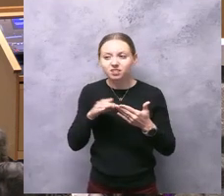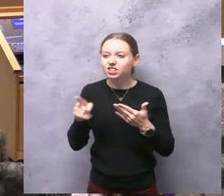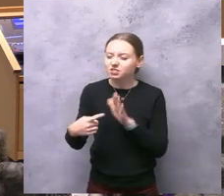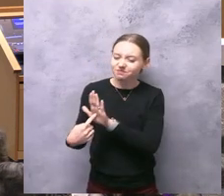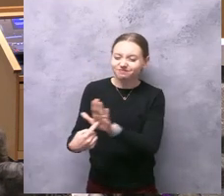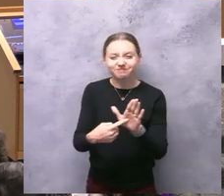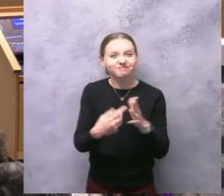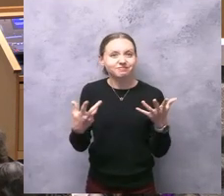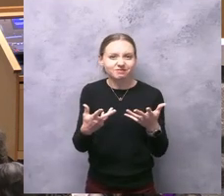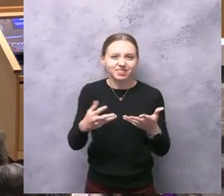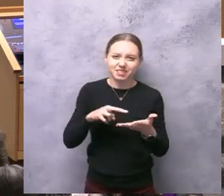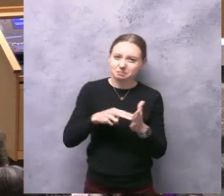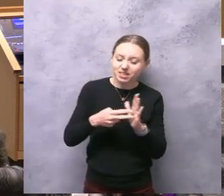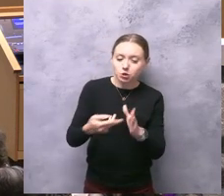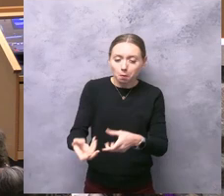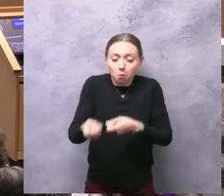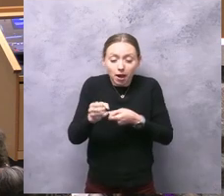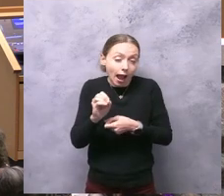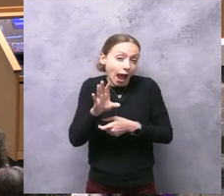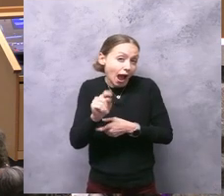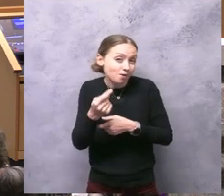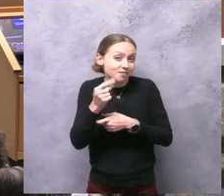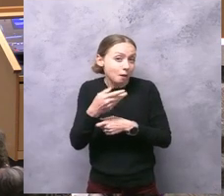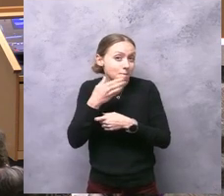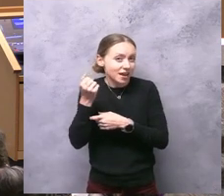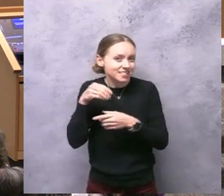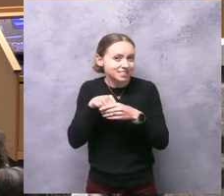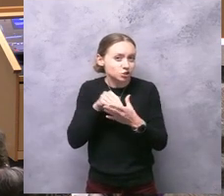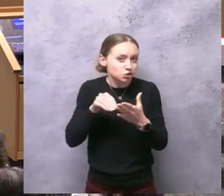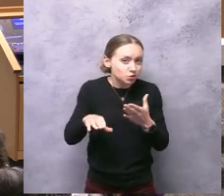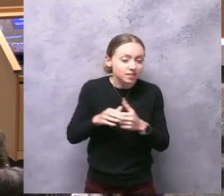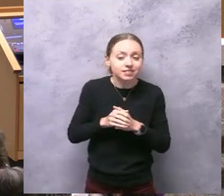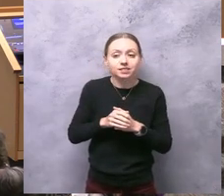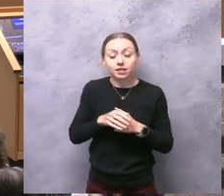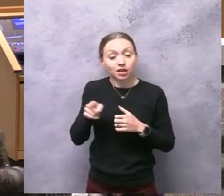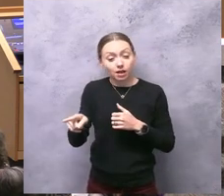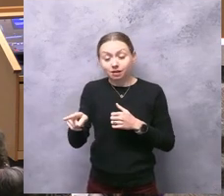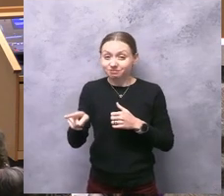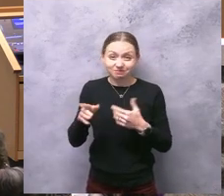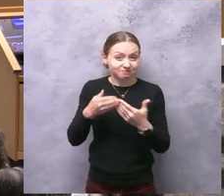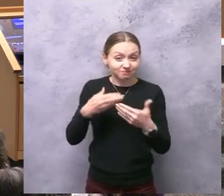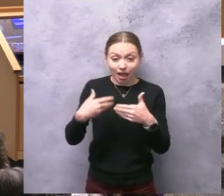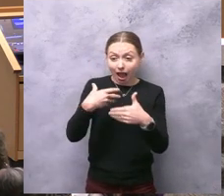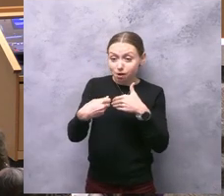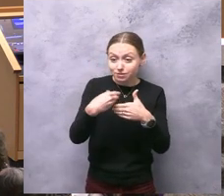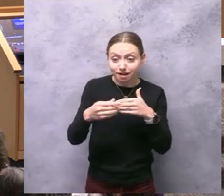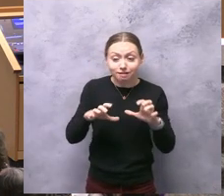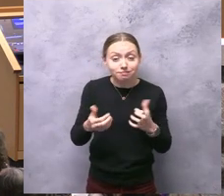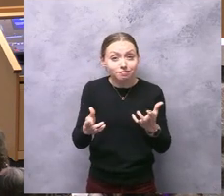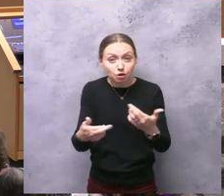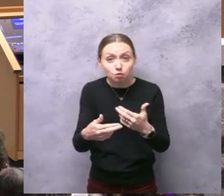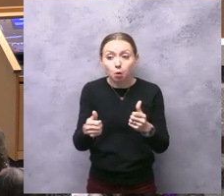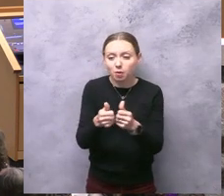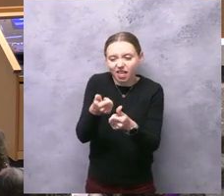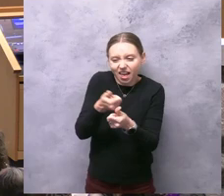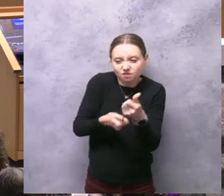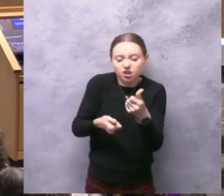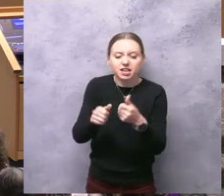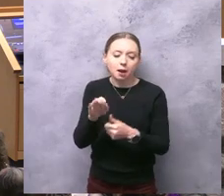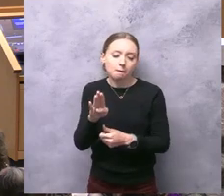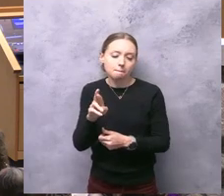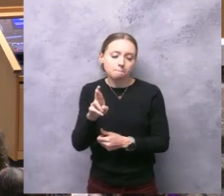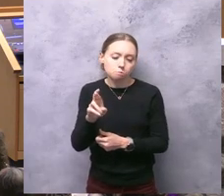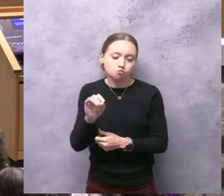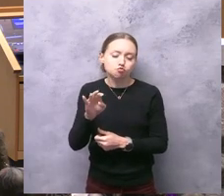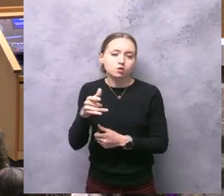Her unwavering dedication to our students extends beyond the confines of our classroom. With every Bring Out the Best lesson conducted during the advisory period,